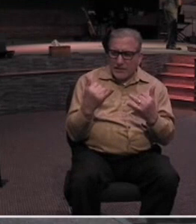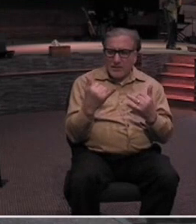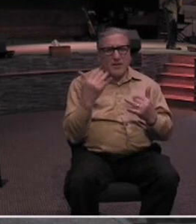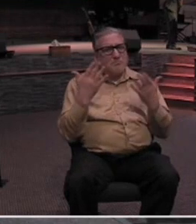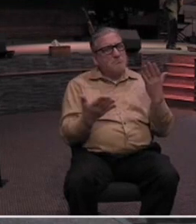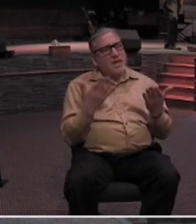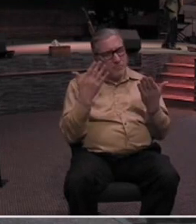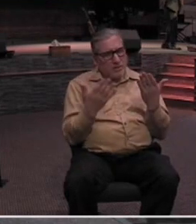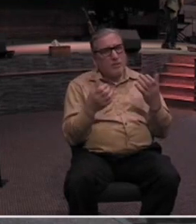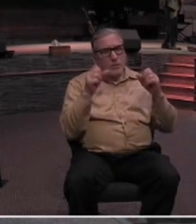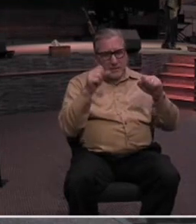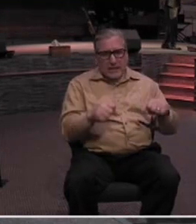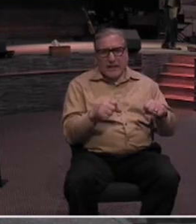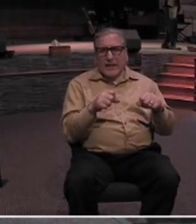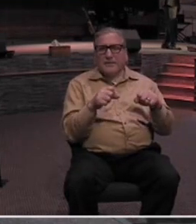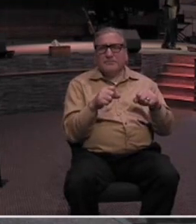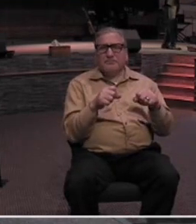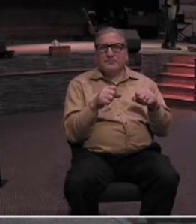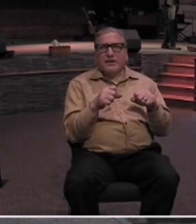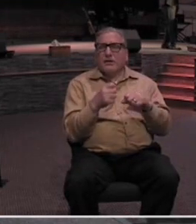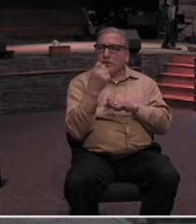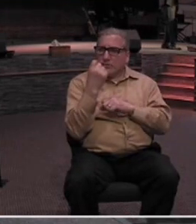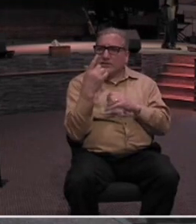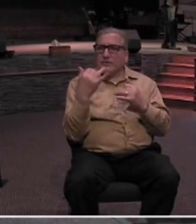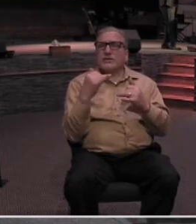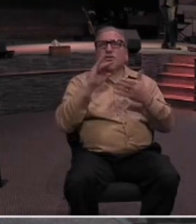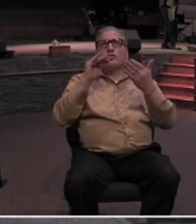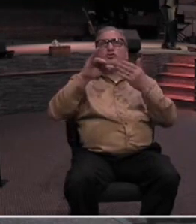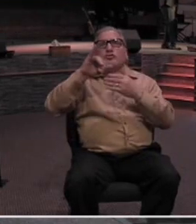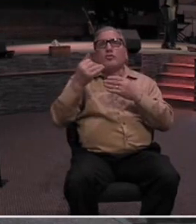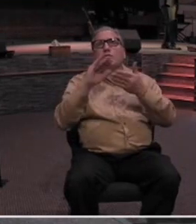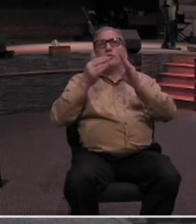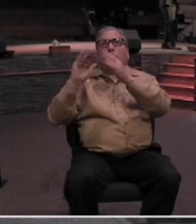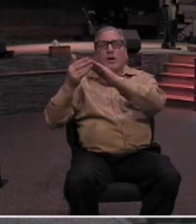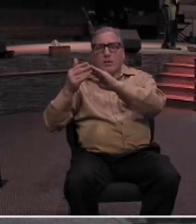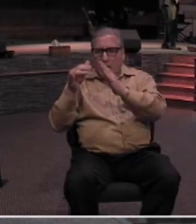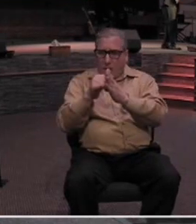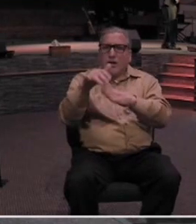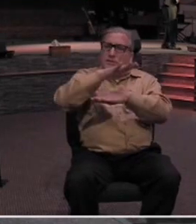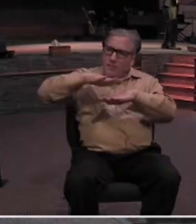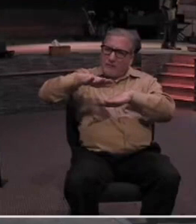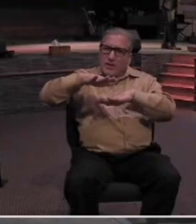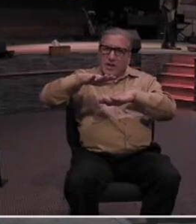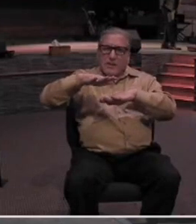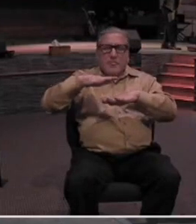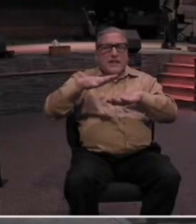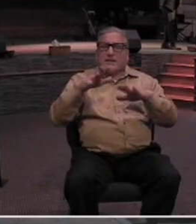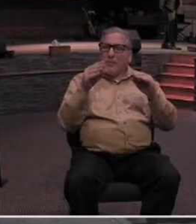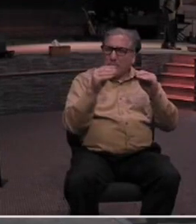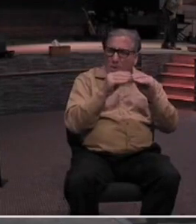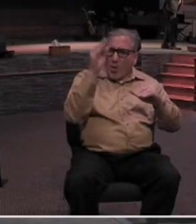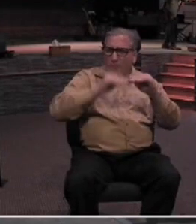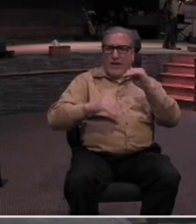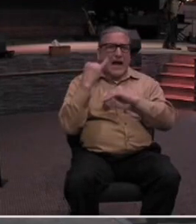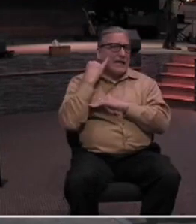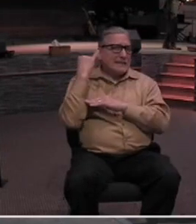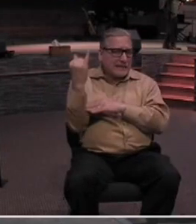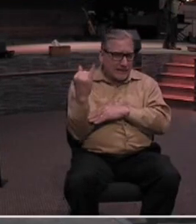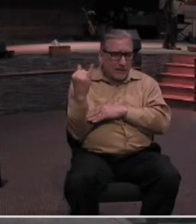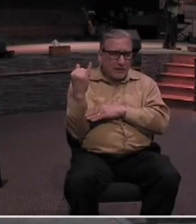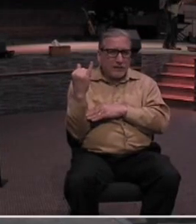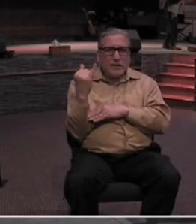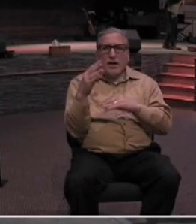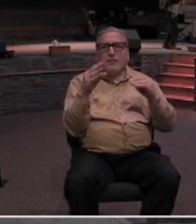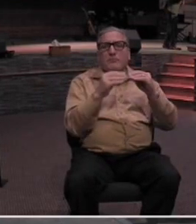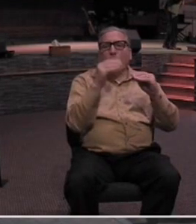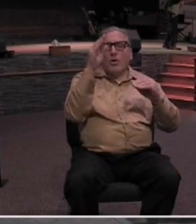concerning this Jerusalem, which is above. That is more than just an idea. It's more than